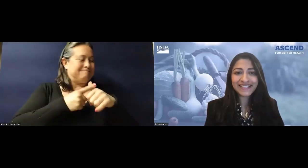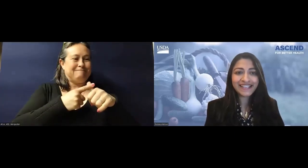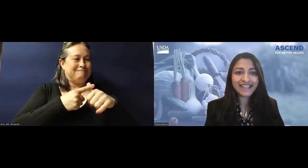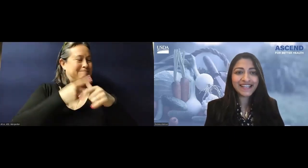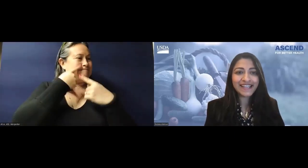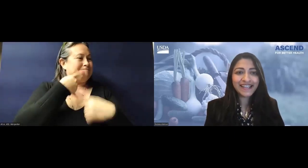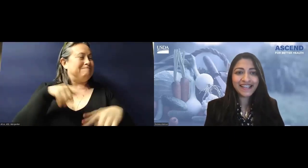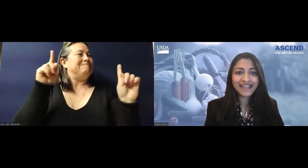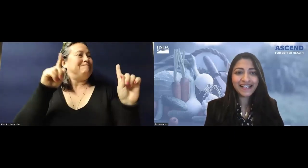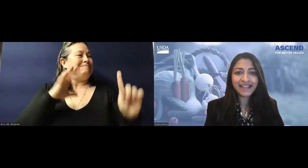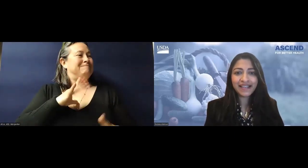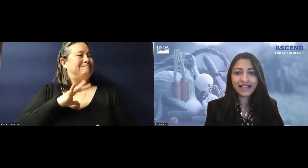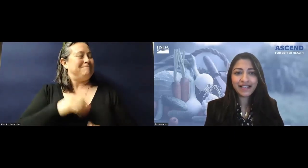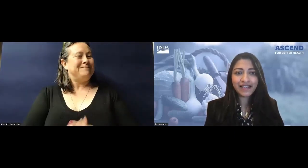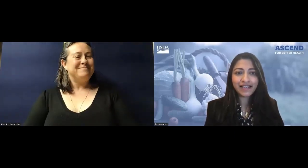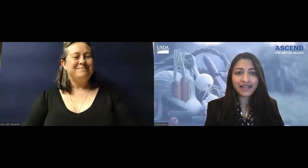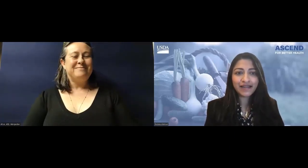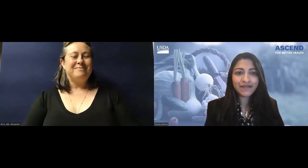announcement.